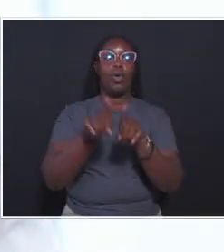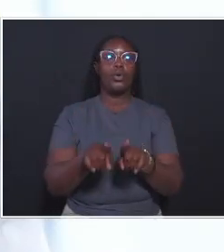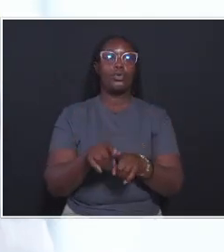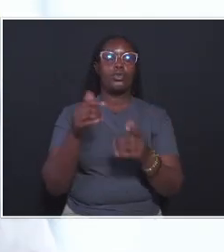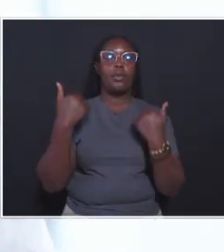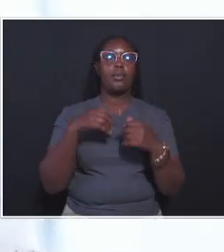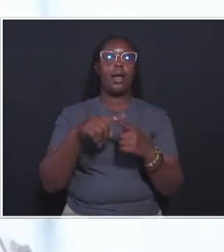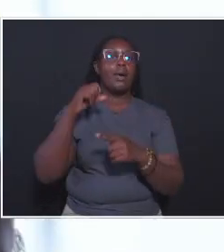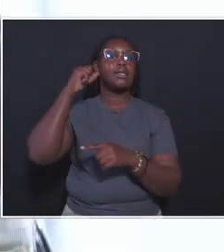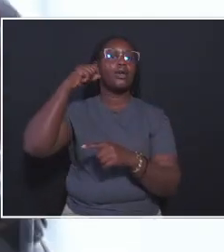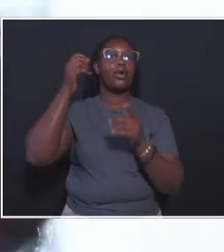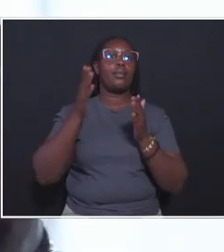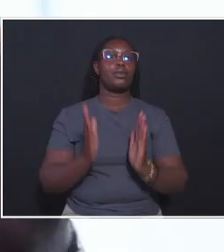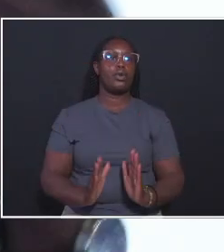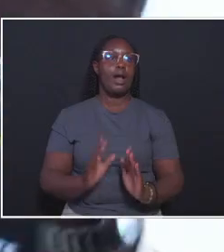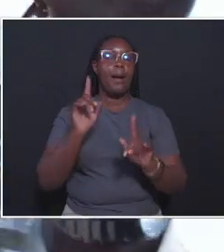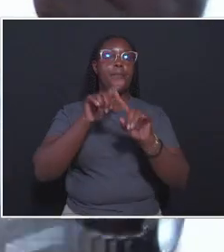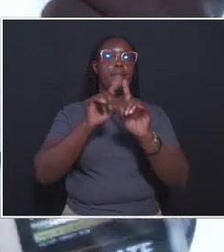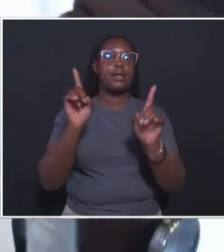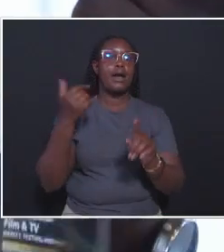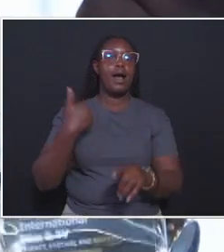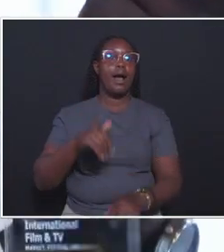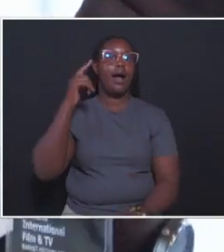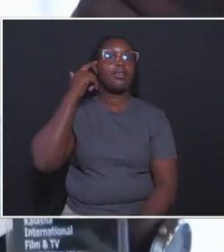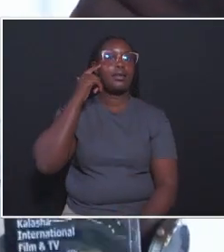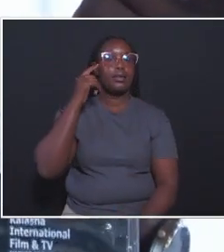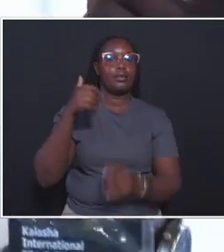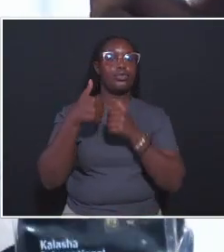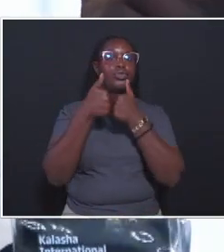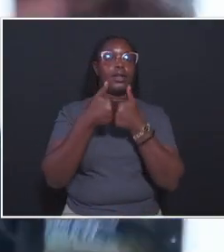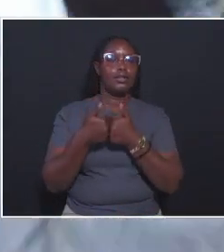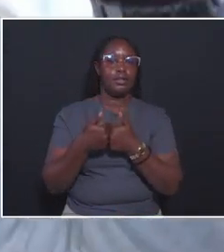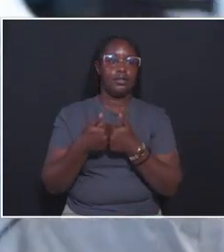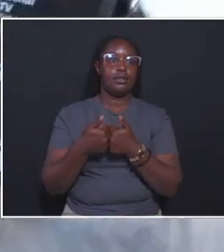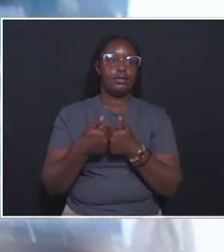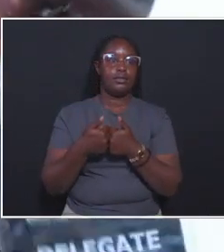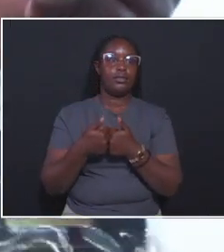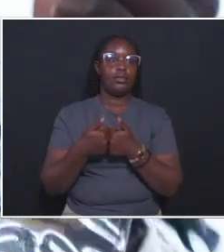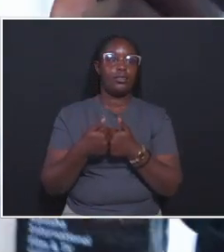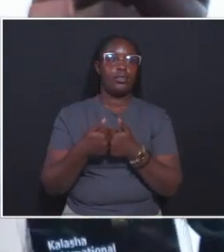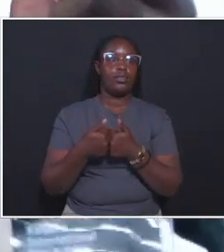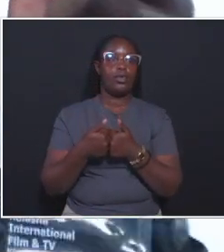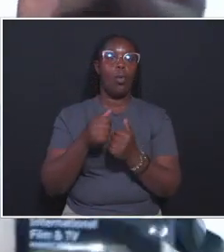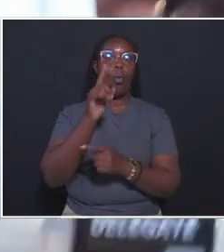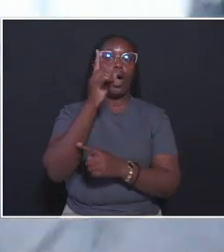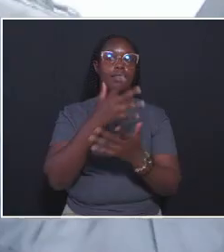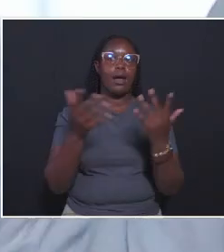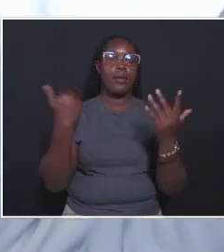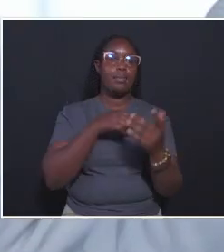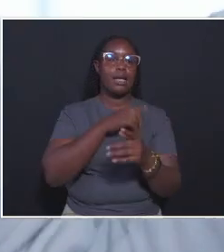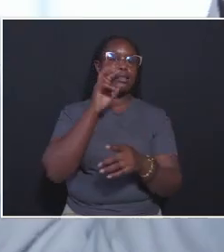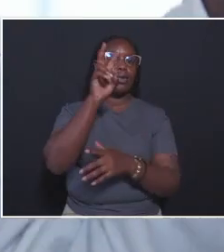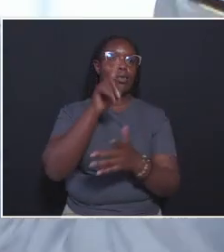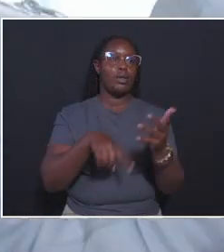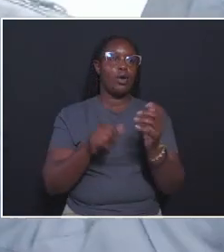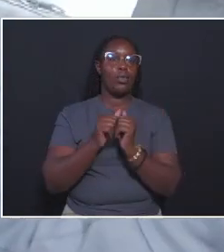myself, but I think one of the challenges that, one of the things that I've noticed is with